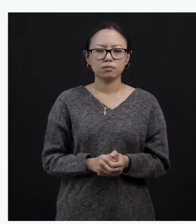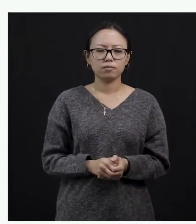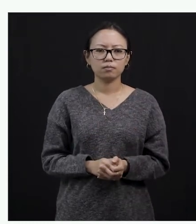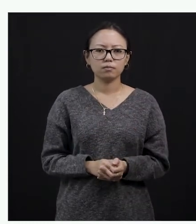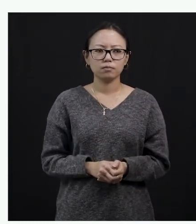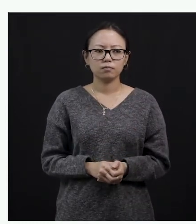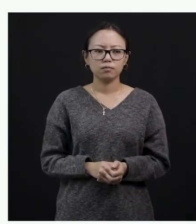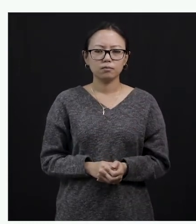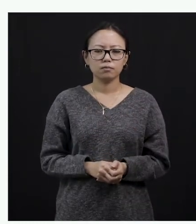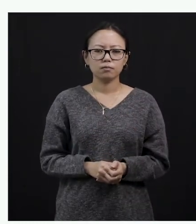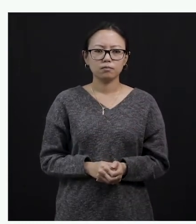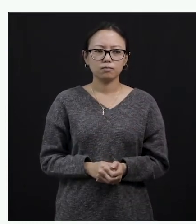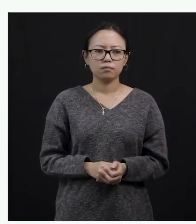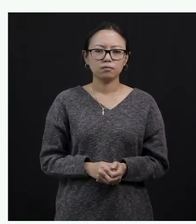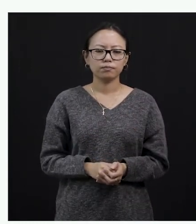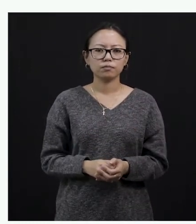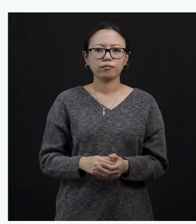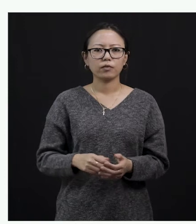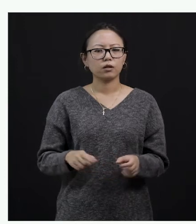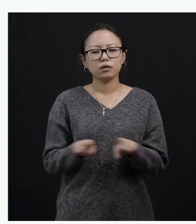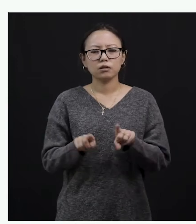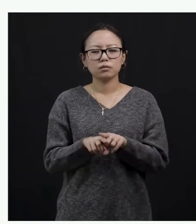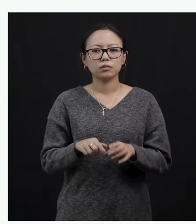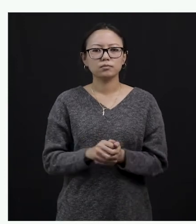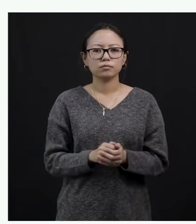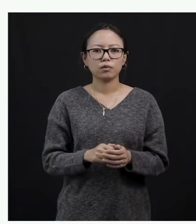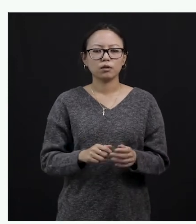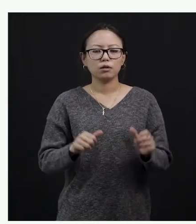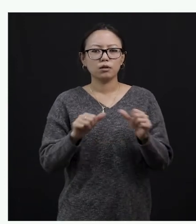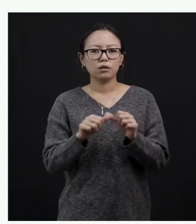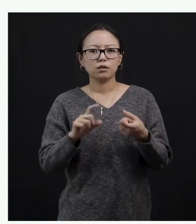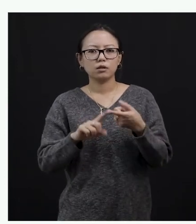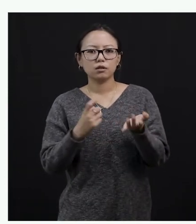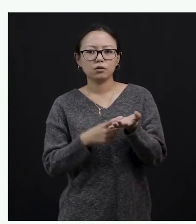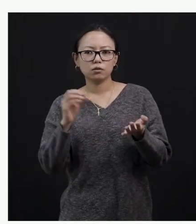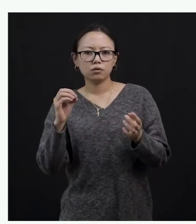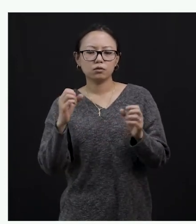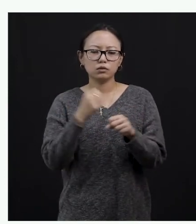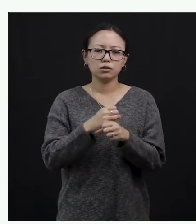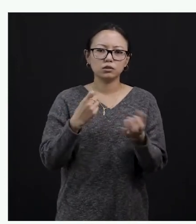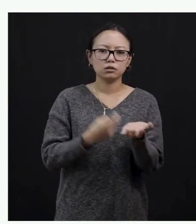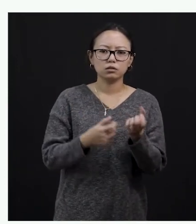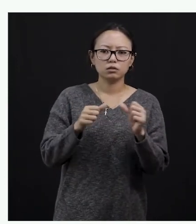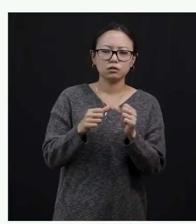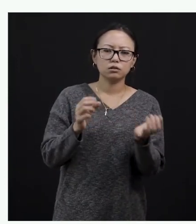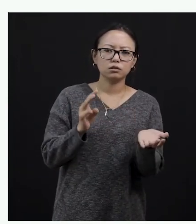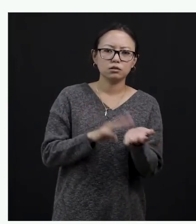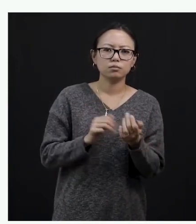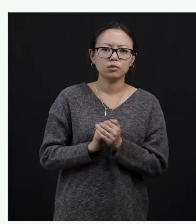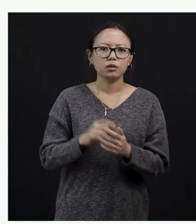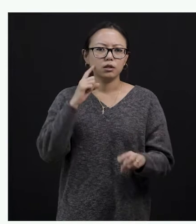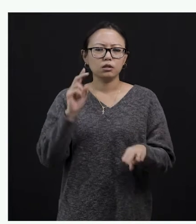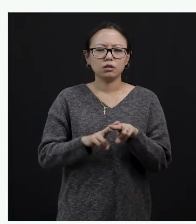for example, this one, aerogram. If you are going to send a letter very far from your country, then you will